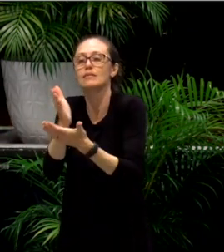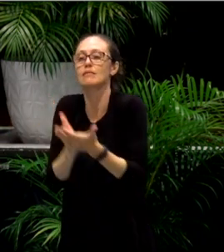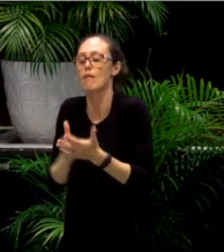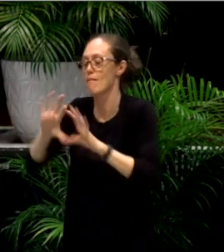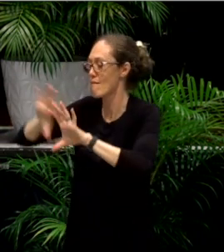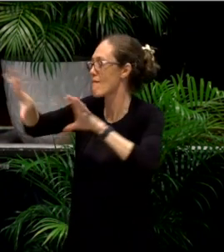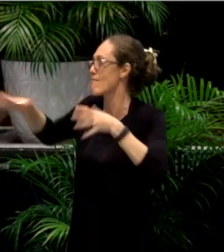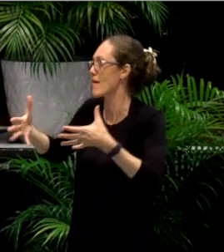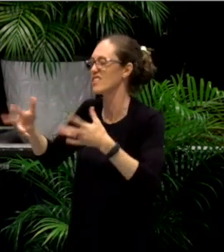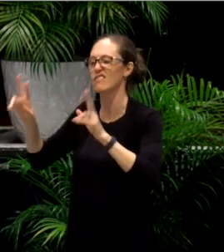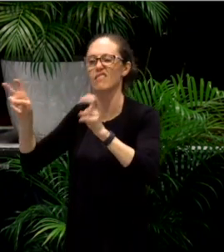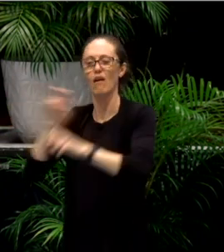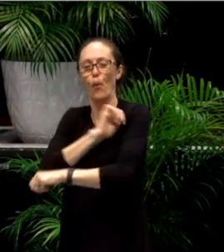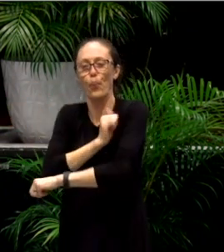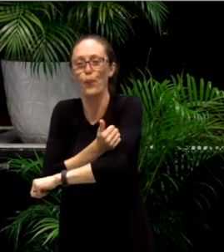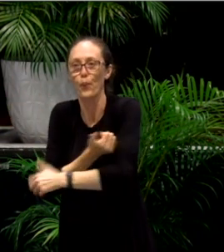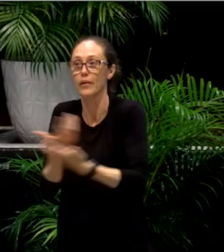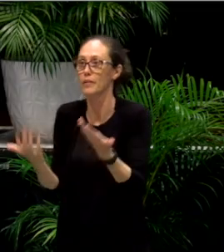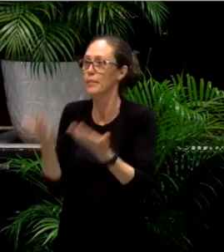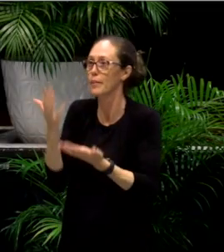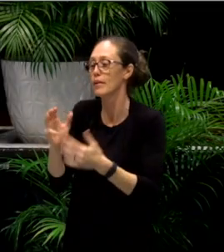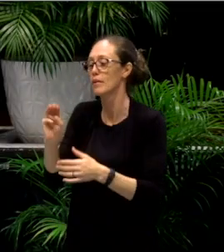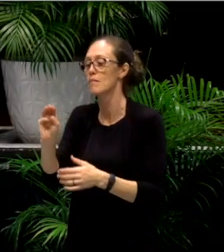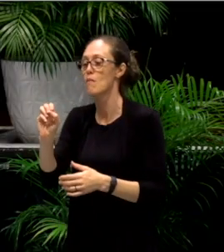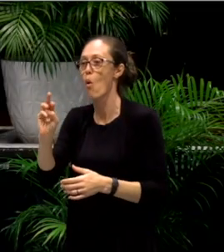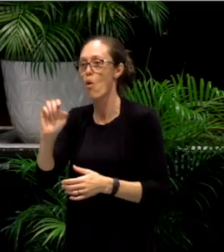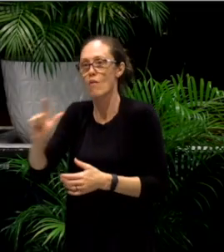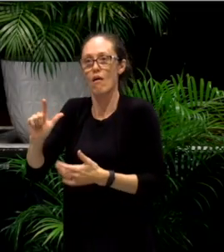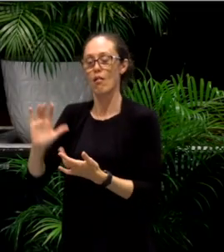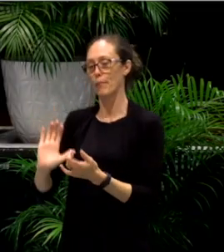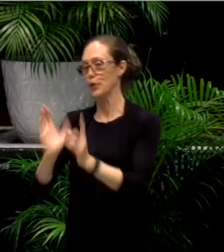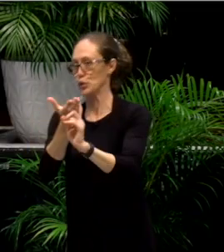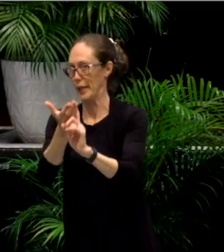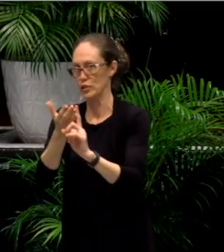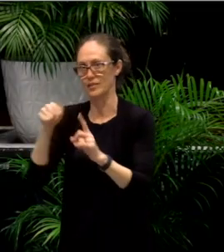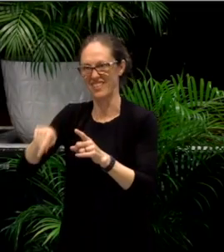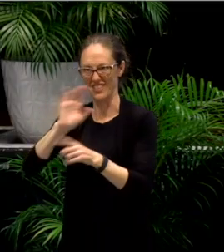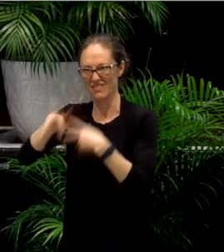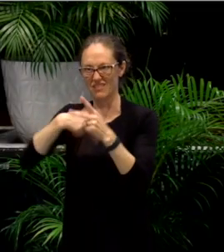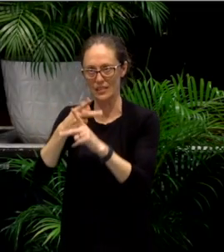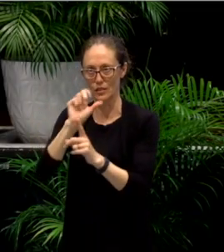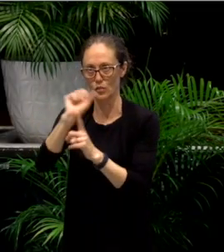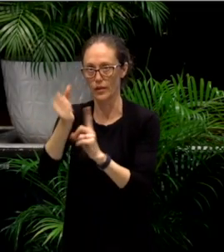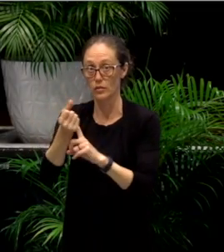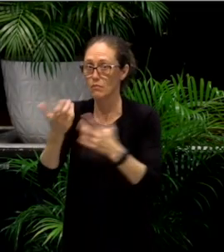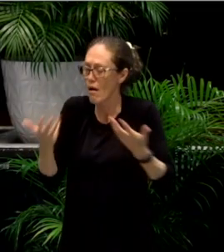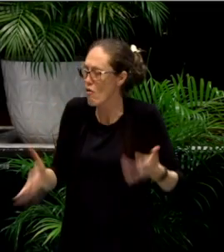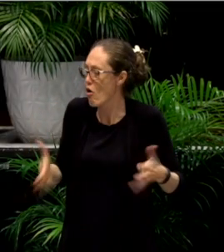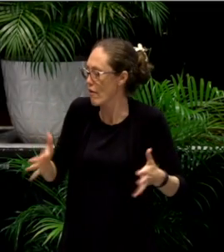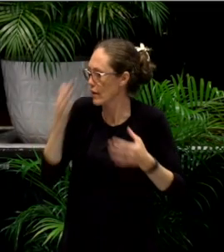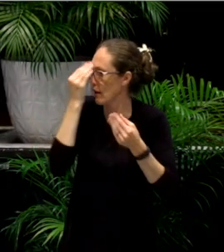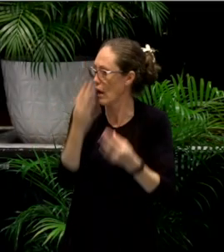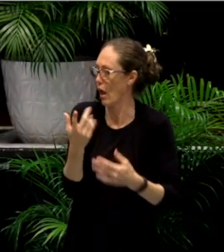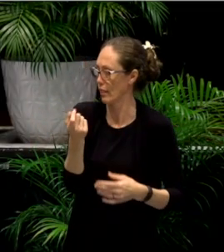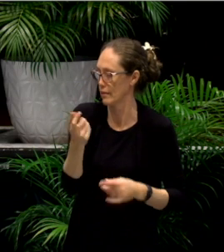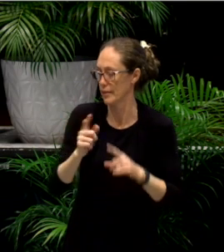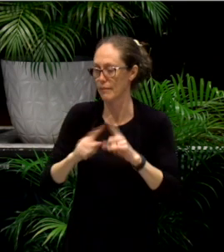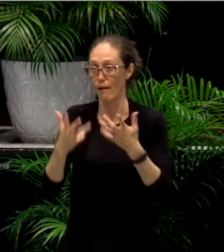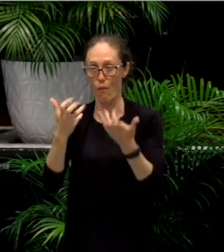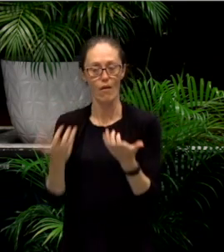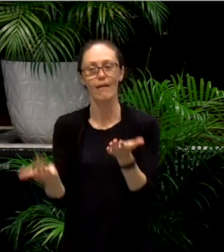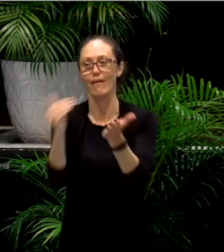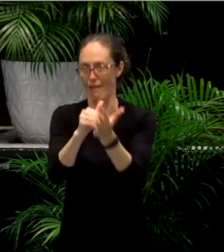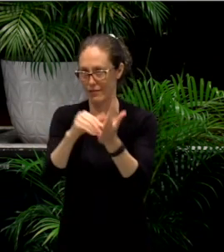authority, if you will, or moral persuasion to the situation. So let me tell you, I've told you some of this before, but let me tell you one more